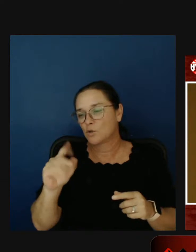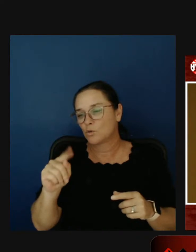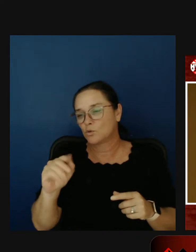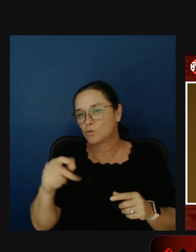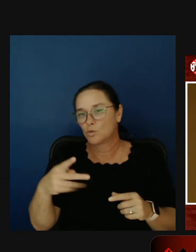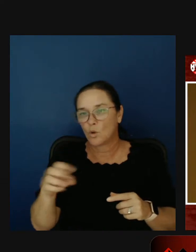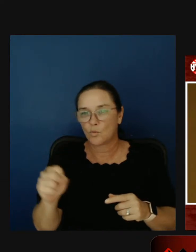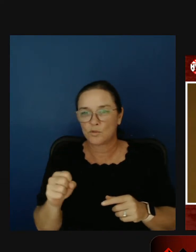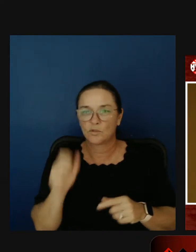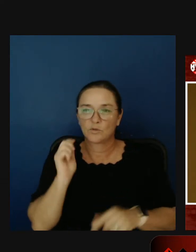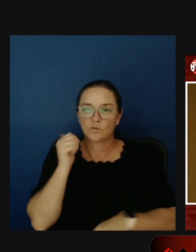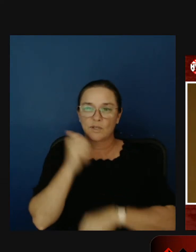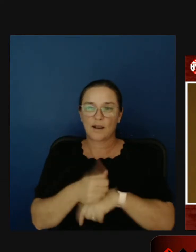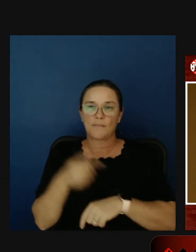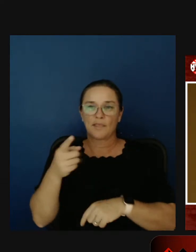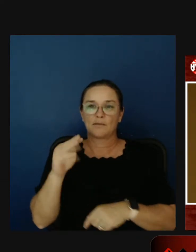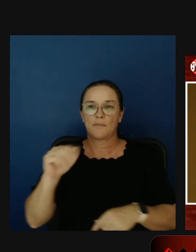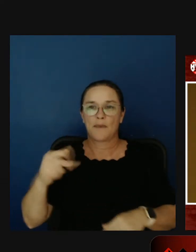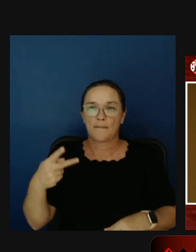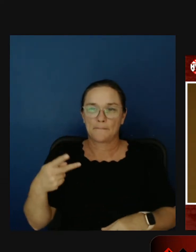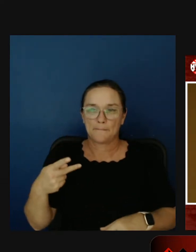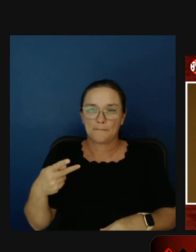together this map of this,